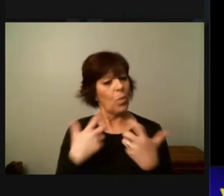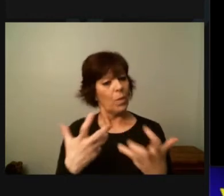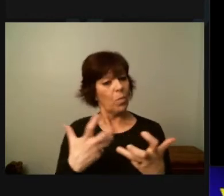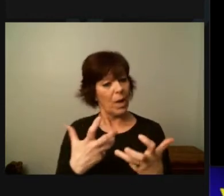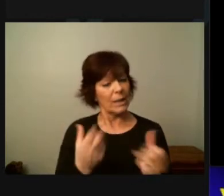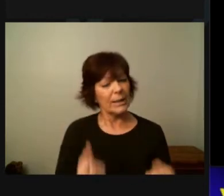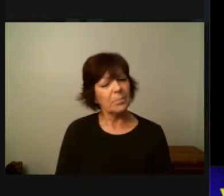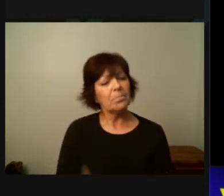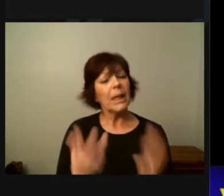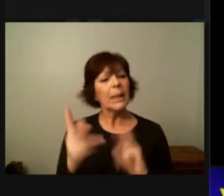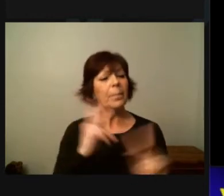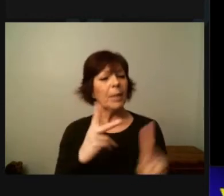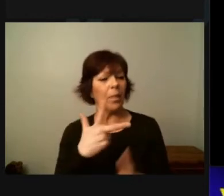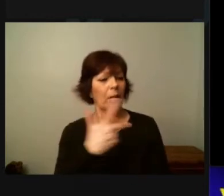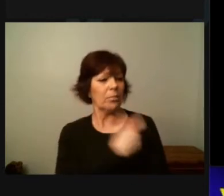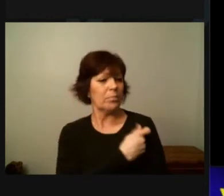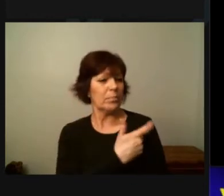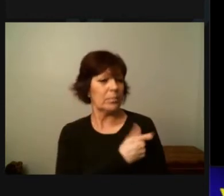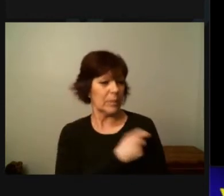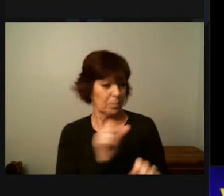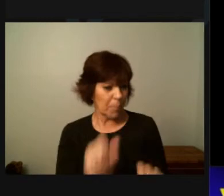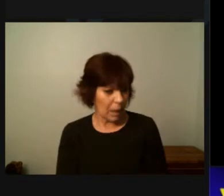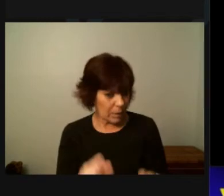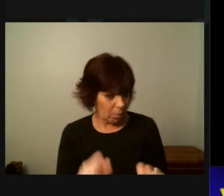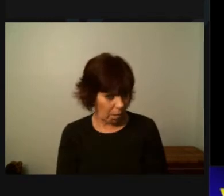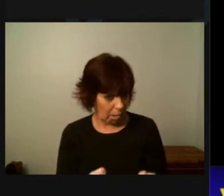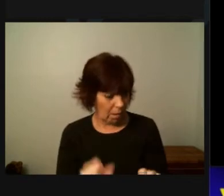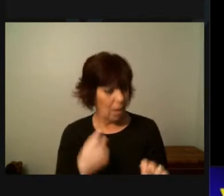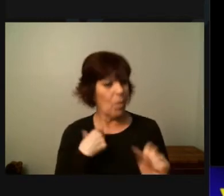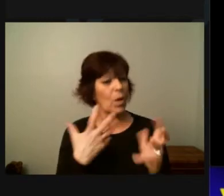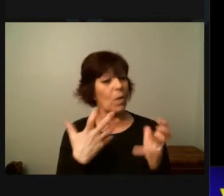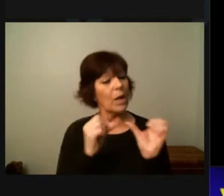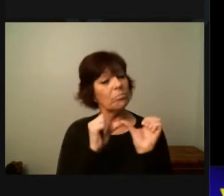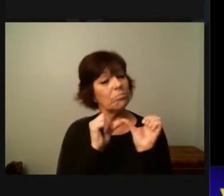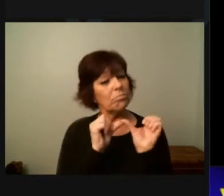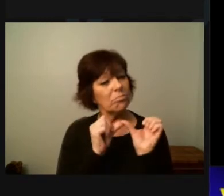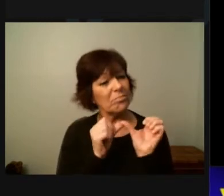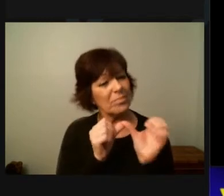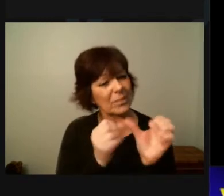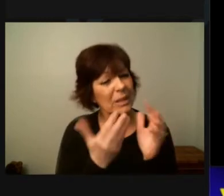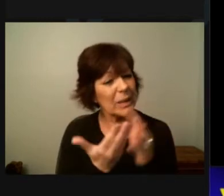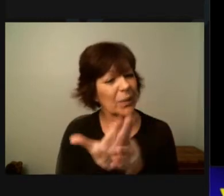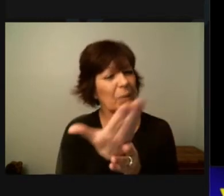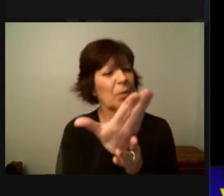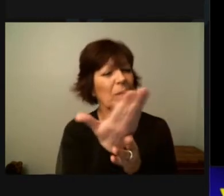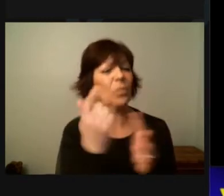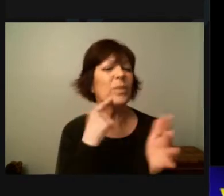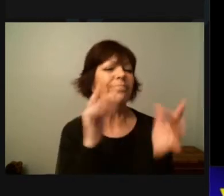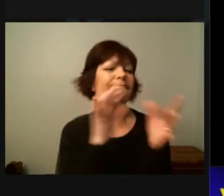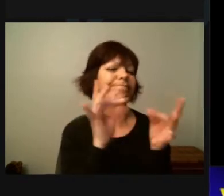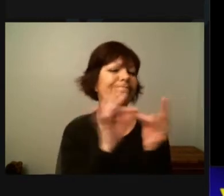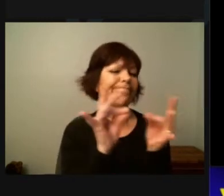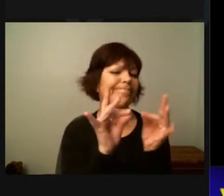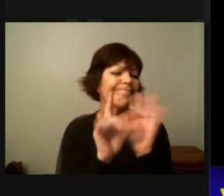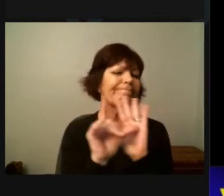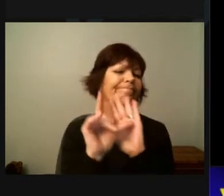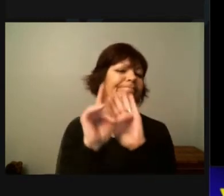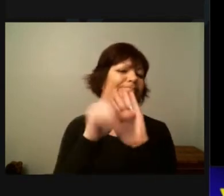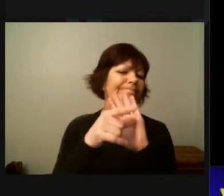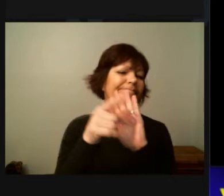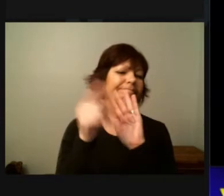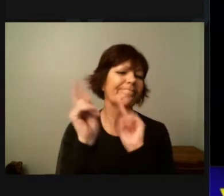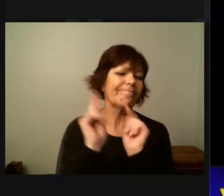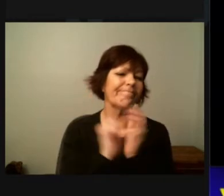many people vaccinated as we can so that we can move through this. And we're going to talk a little bit more about this in an upcoming